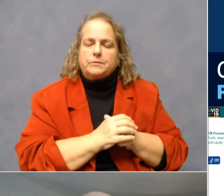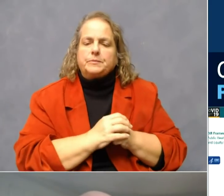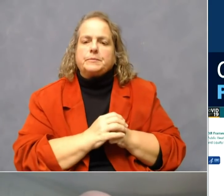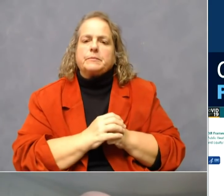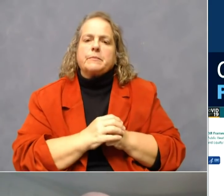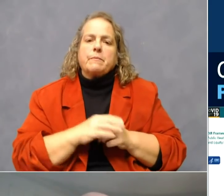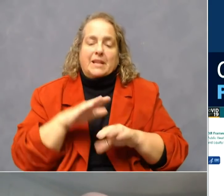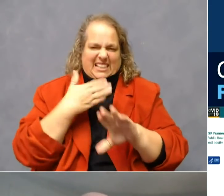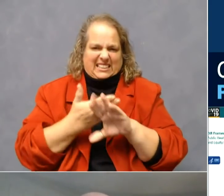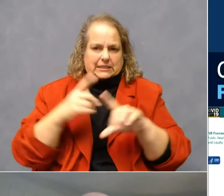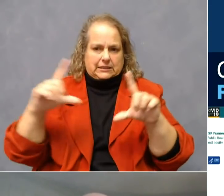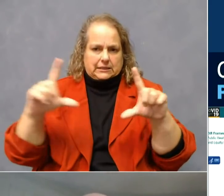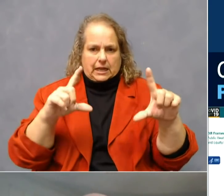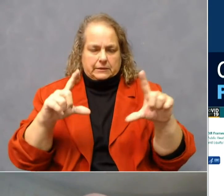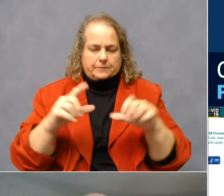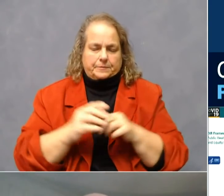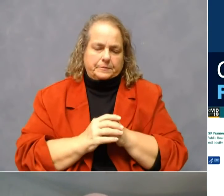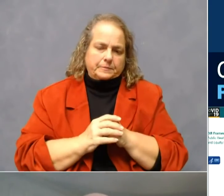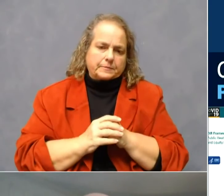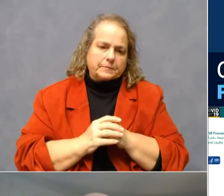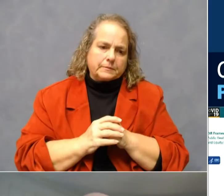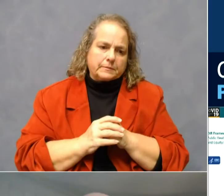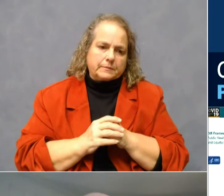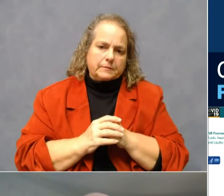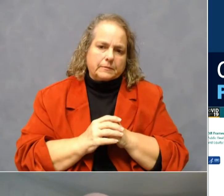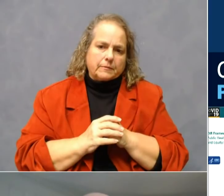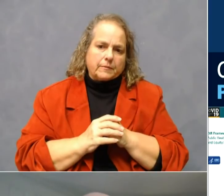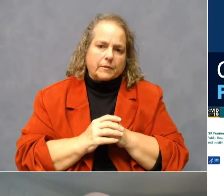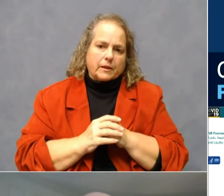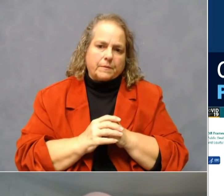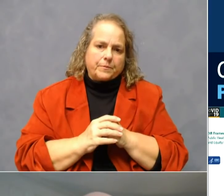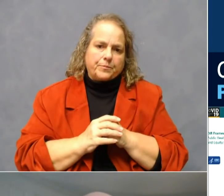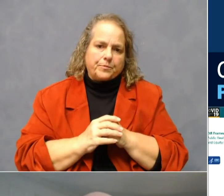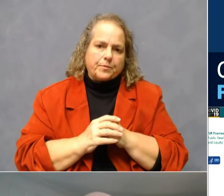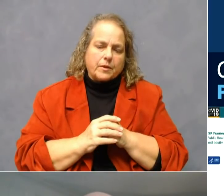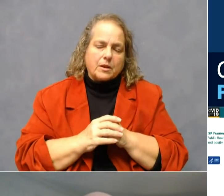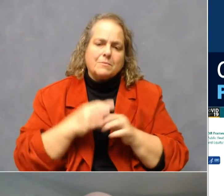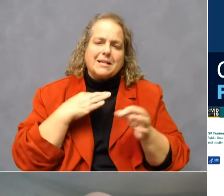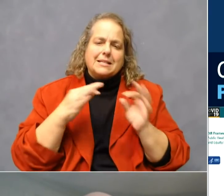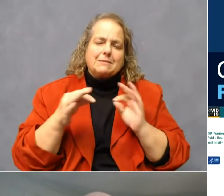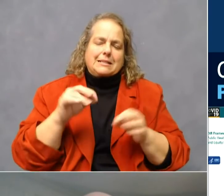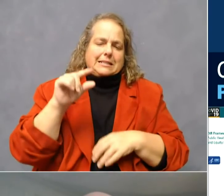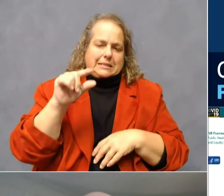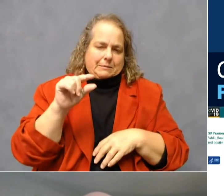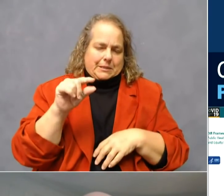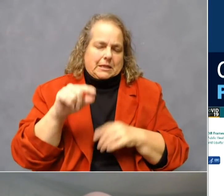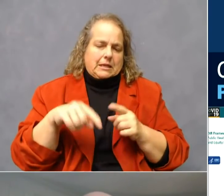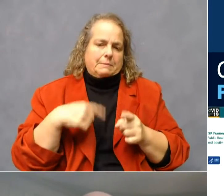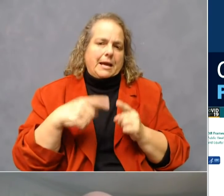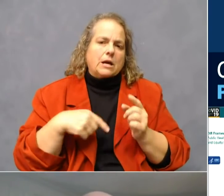All right, so I want to tell you just real briefly, there is an extensive process in play